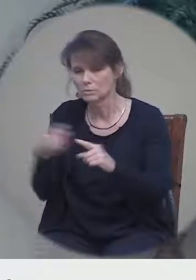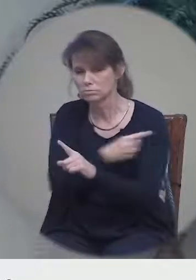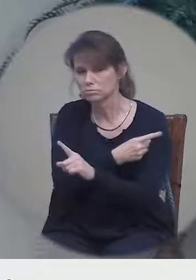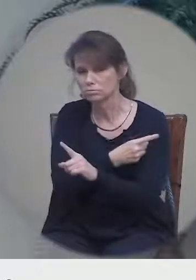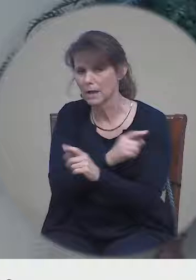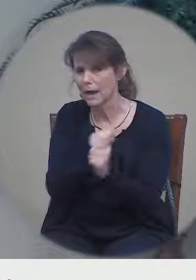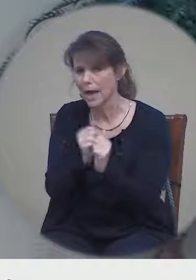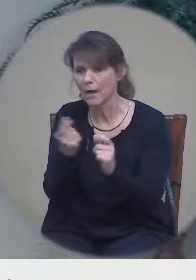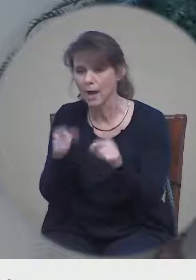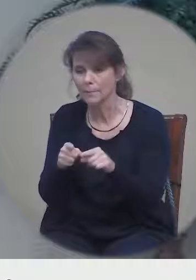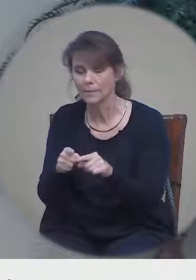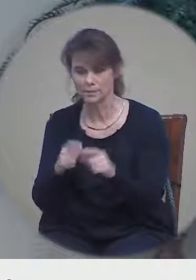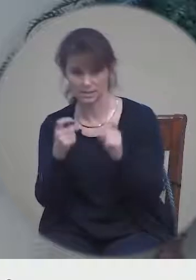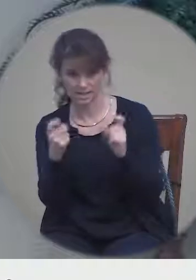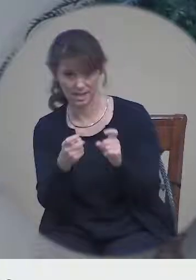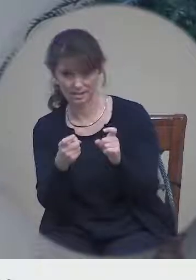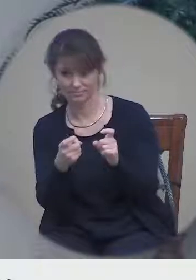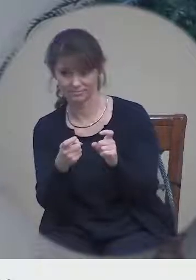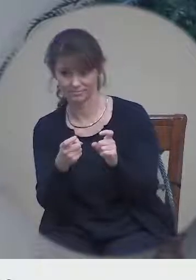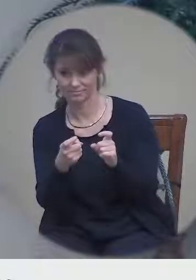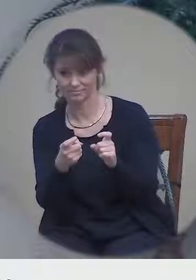How is he chastising us?